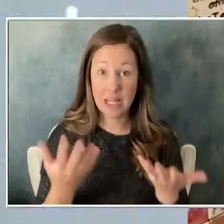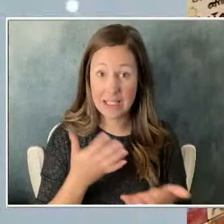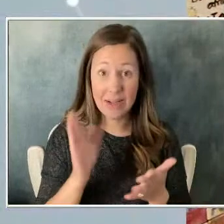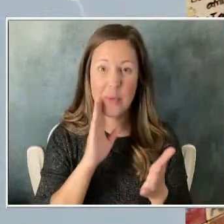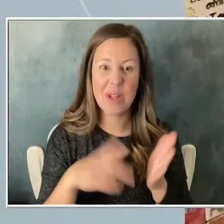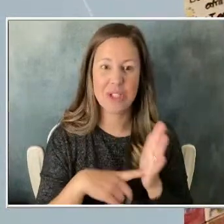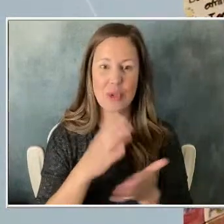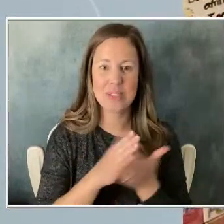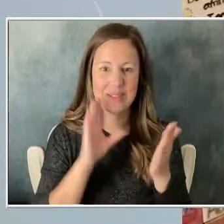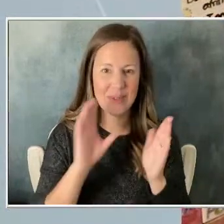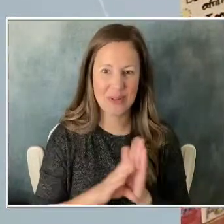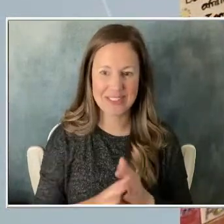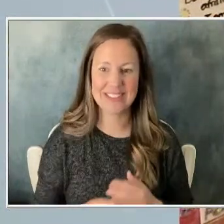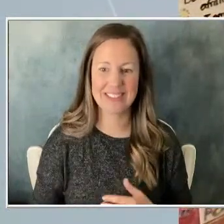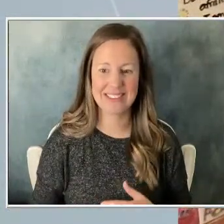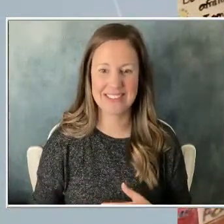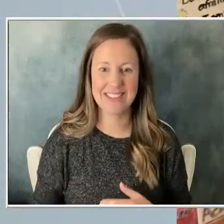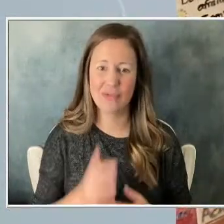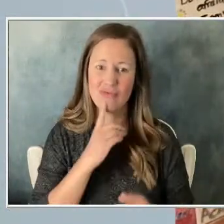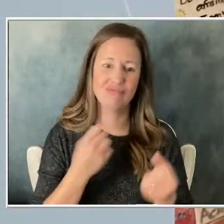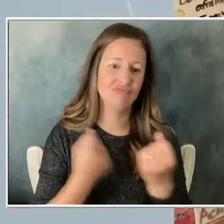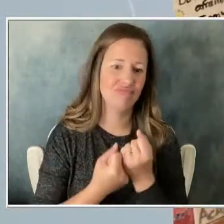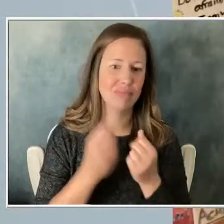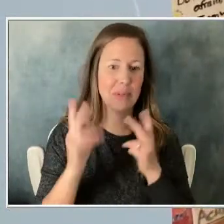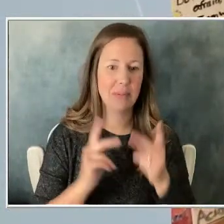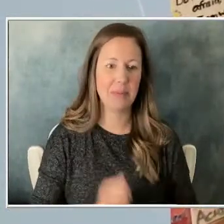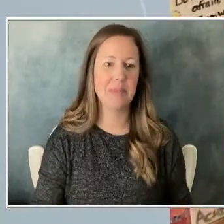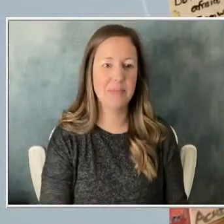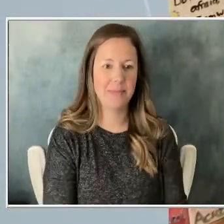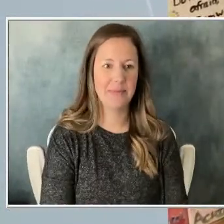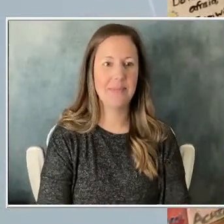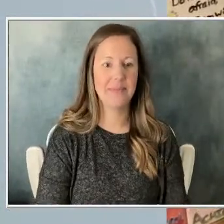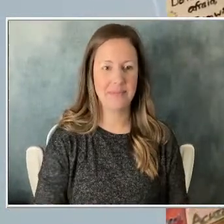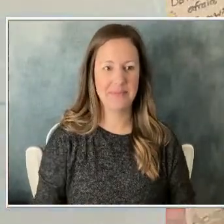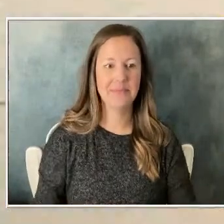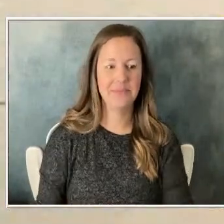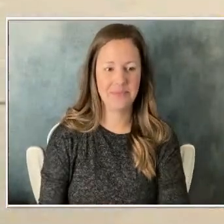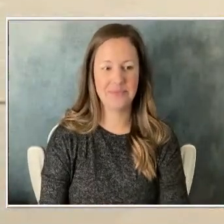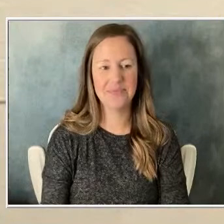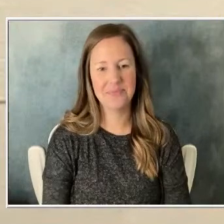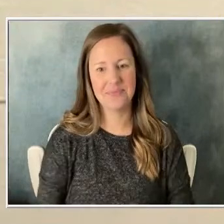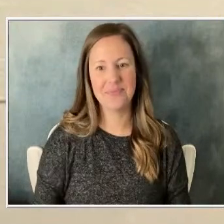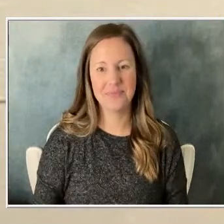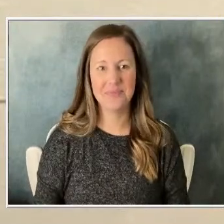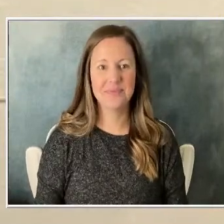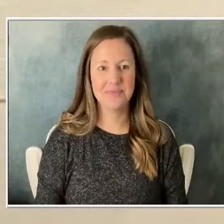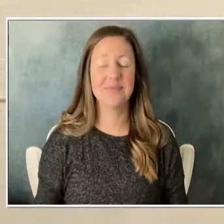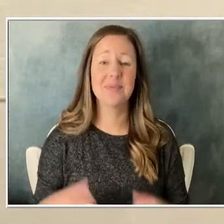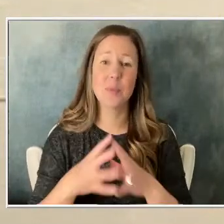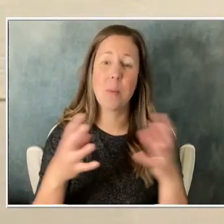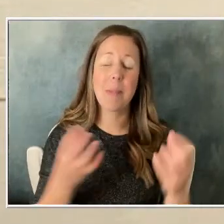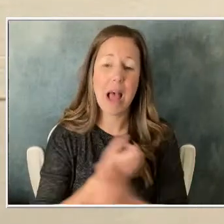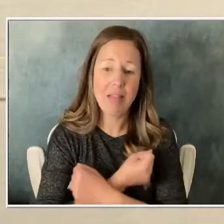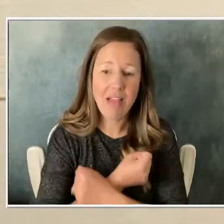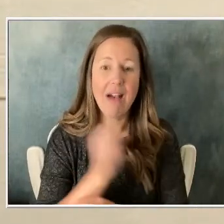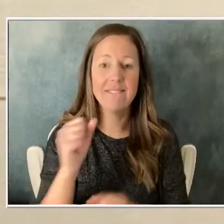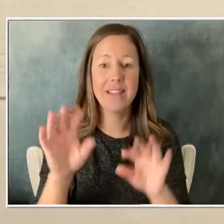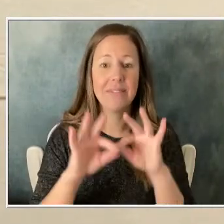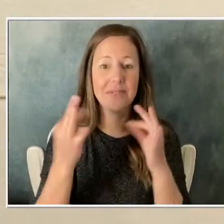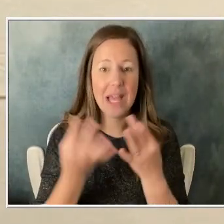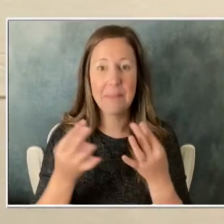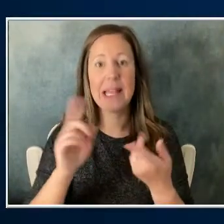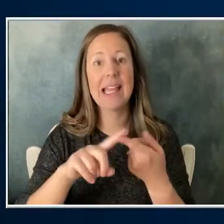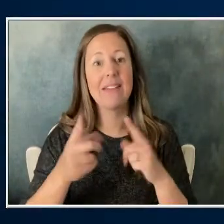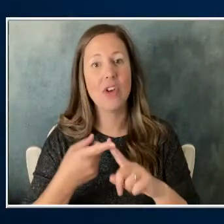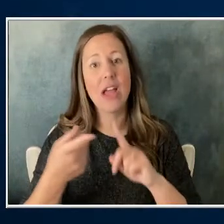of these very supportive, loving people. Yes, we have felt all the love with family, friends. They came from Spain, they